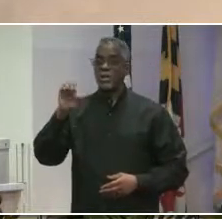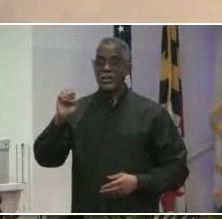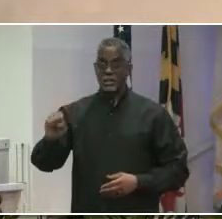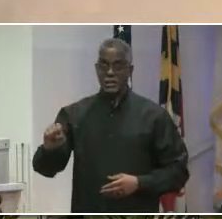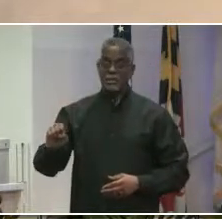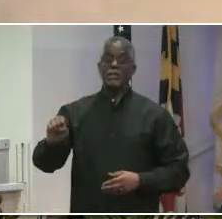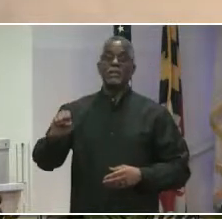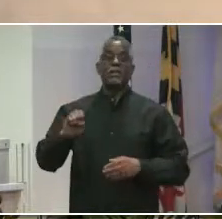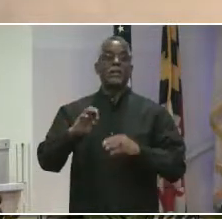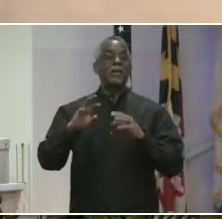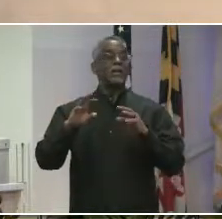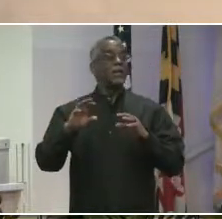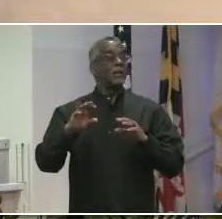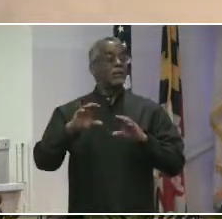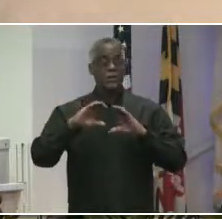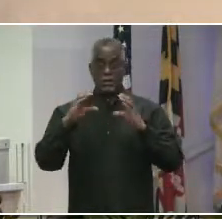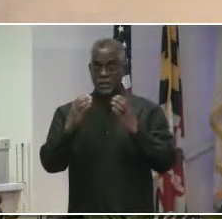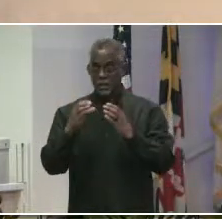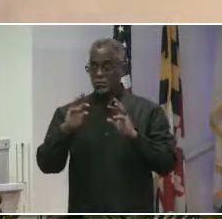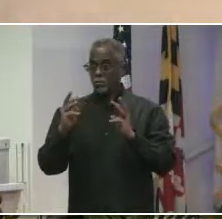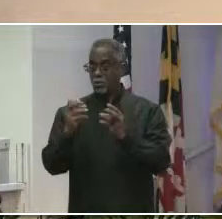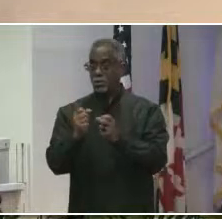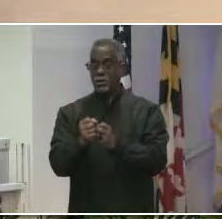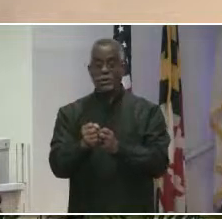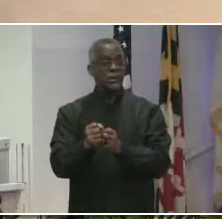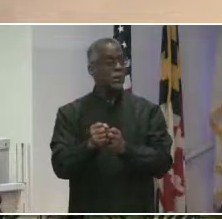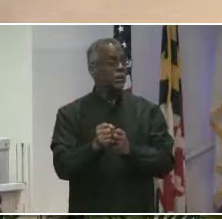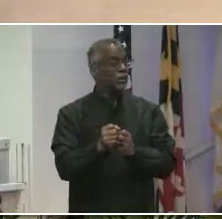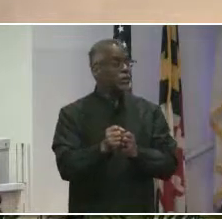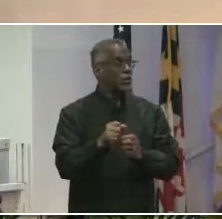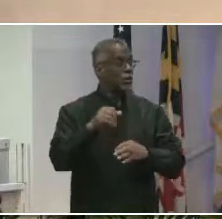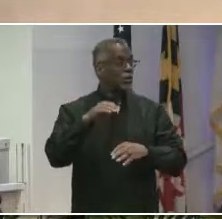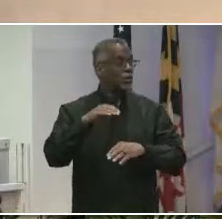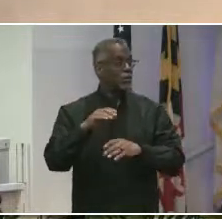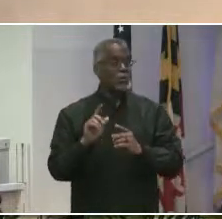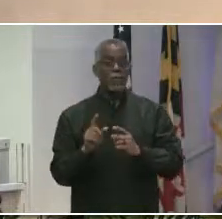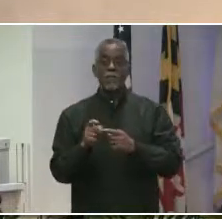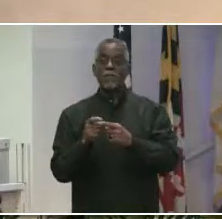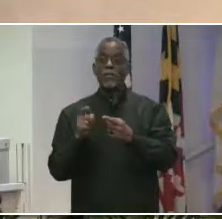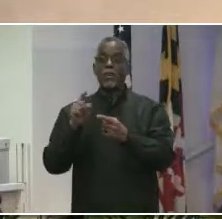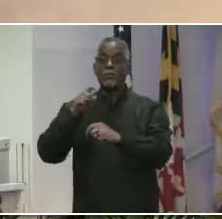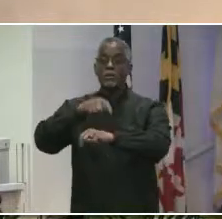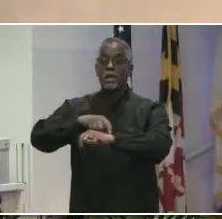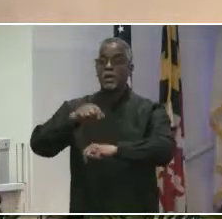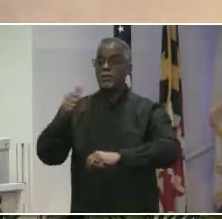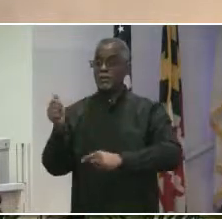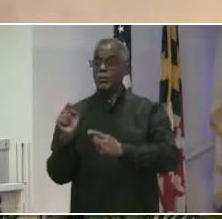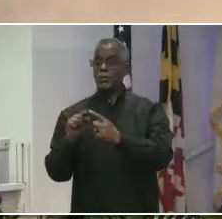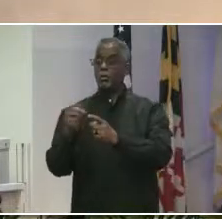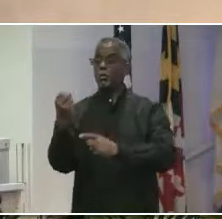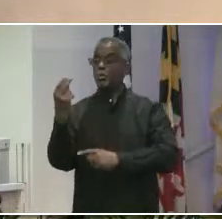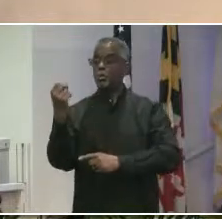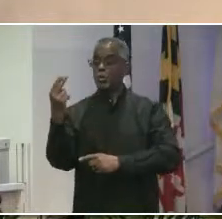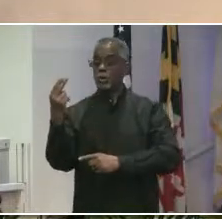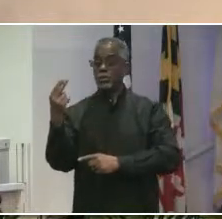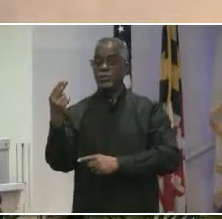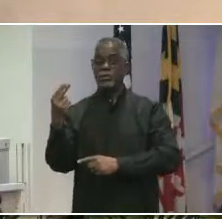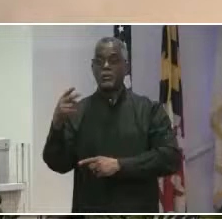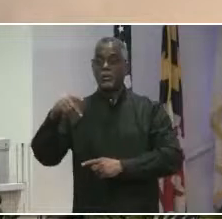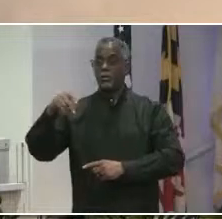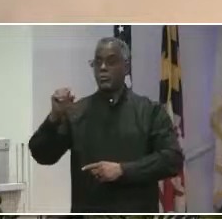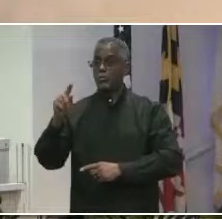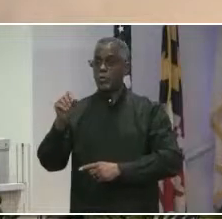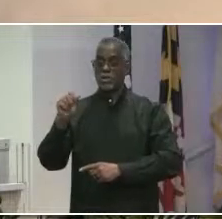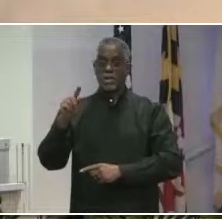a prostate cancer seminar from 10 a.m. to 12 p.m. We will not be doing a screening, amen. Prostate